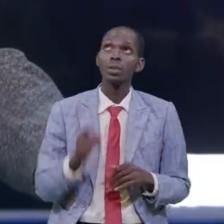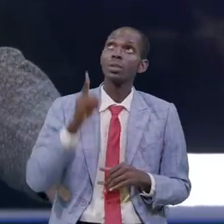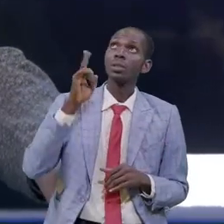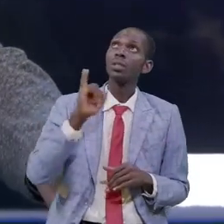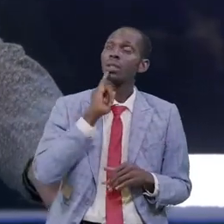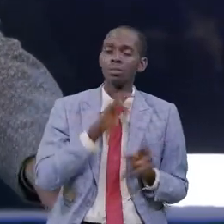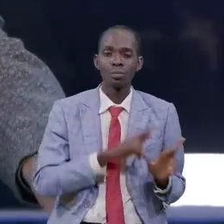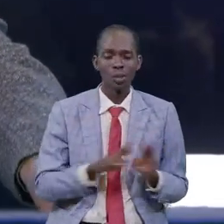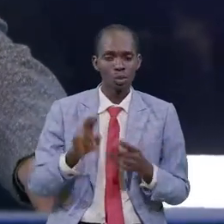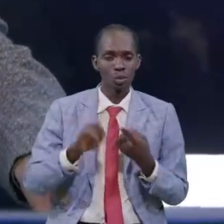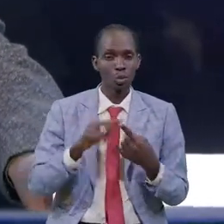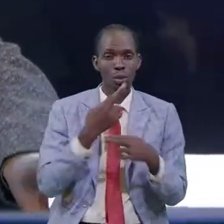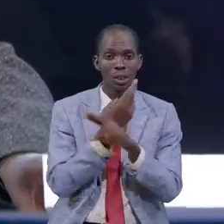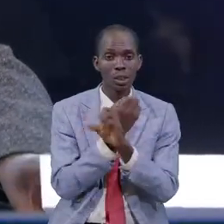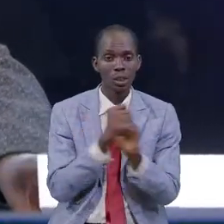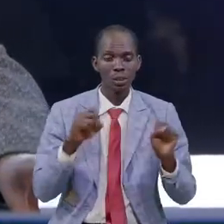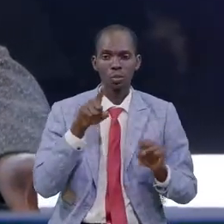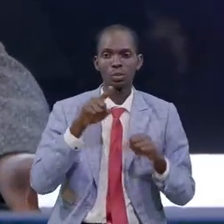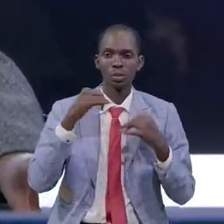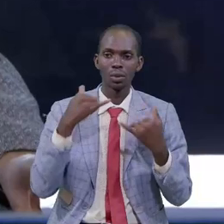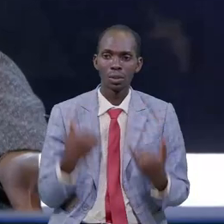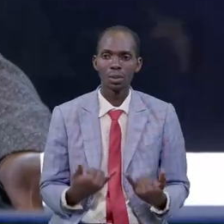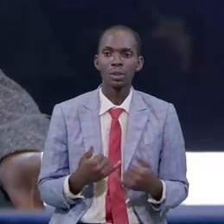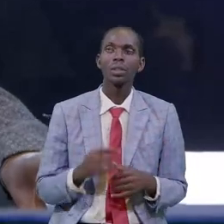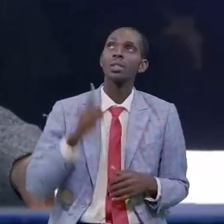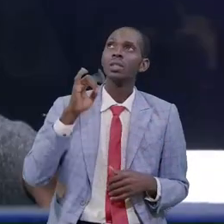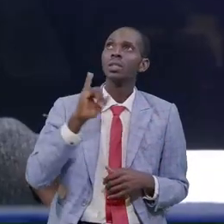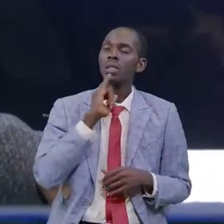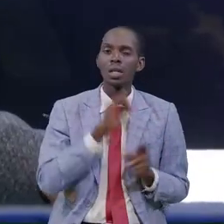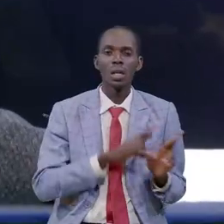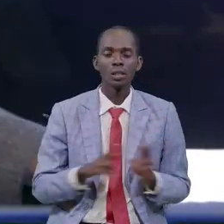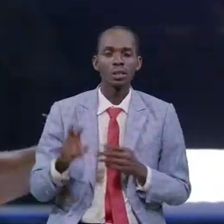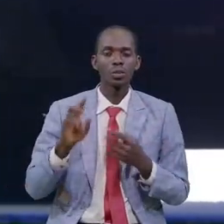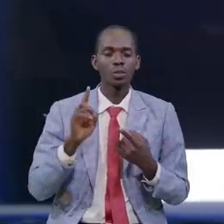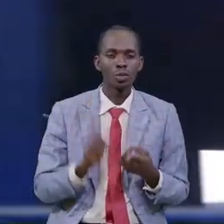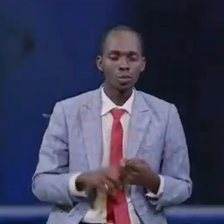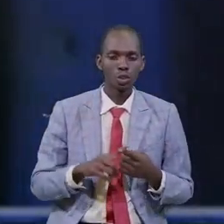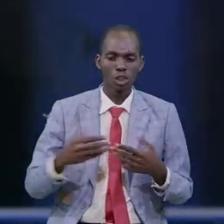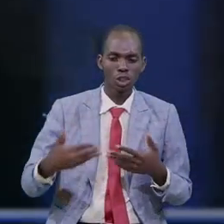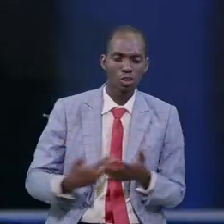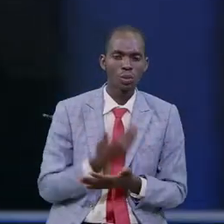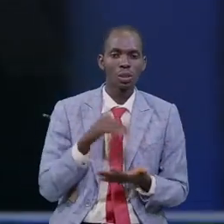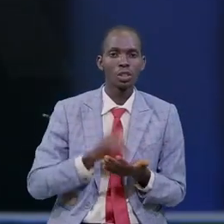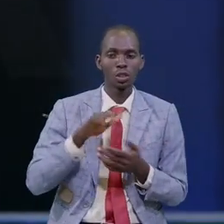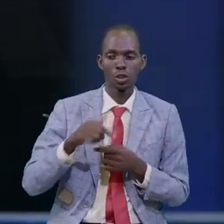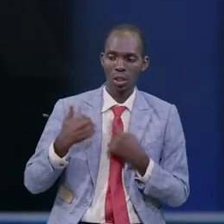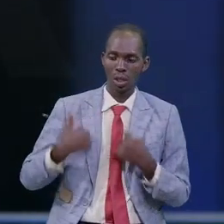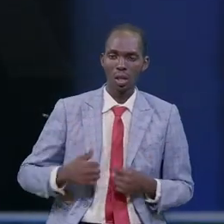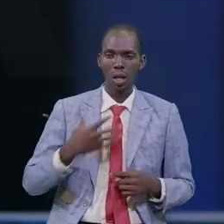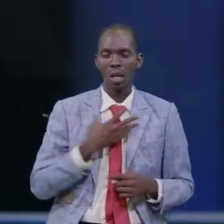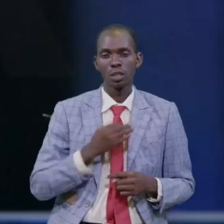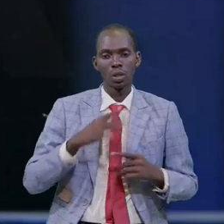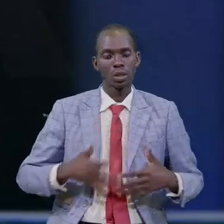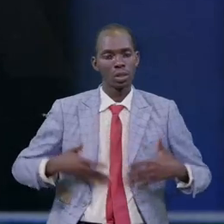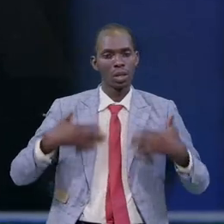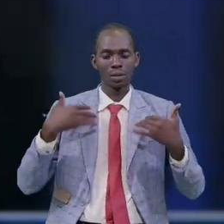now. Il est prêt à vous He's racheter ready to maintenant. Renew your heart and your life right now. Renouvelez votre vie et